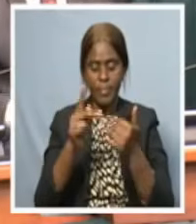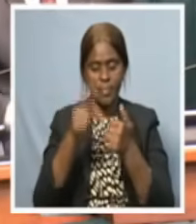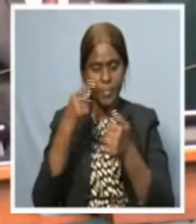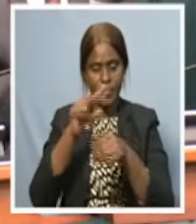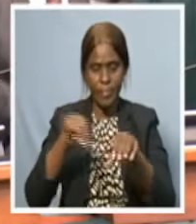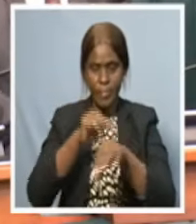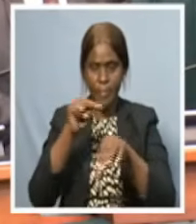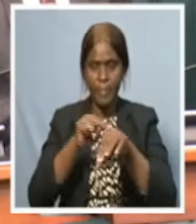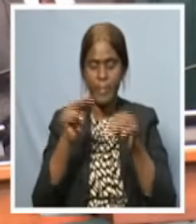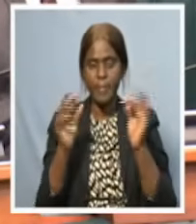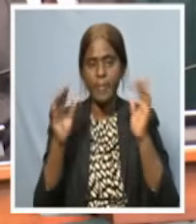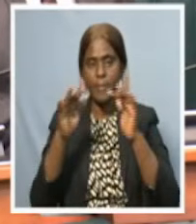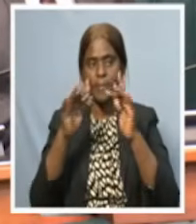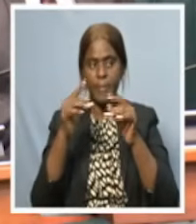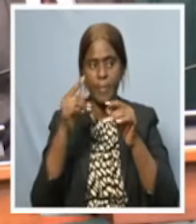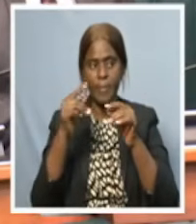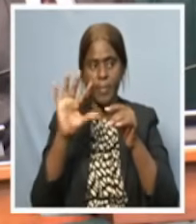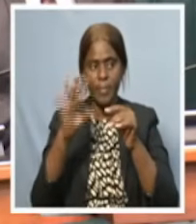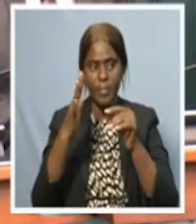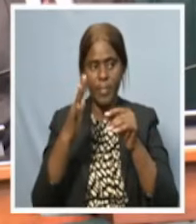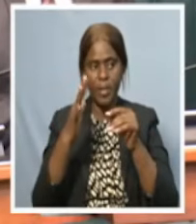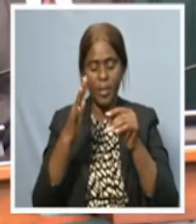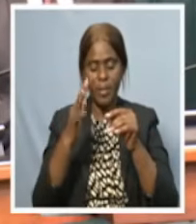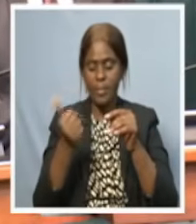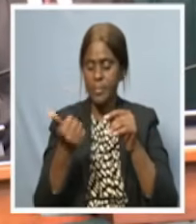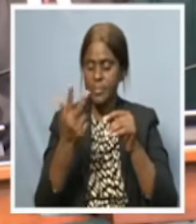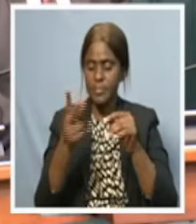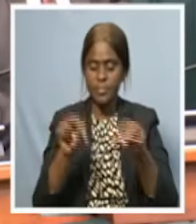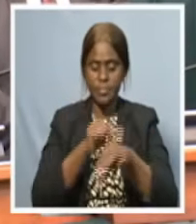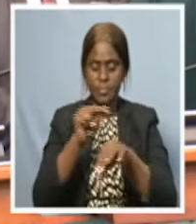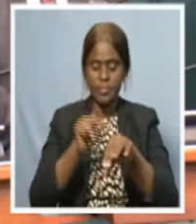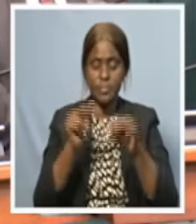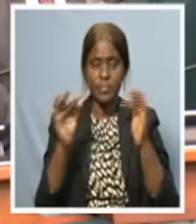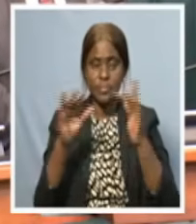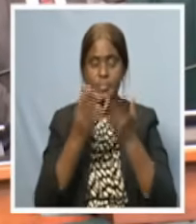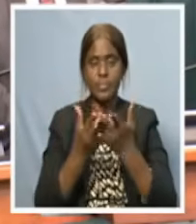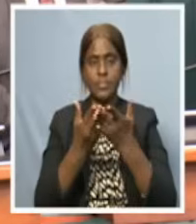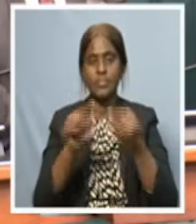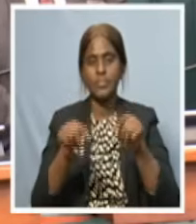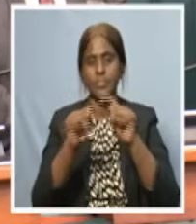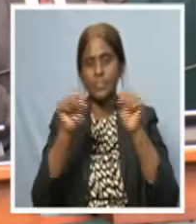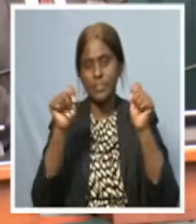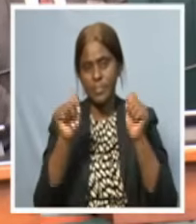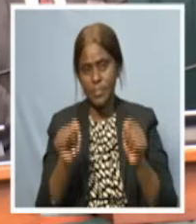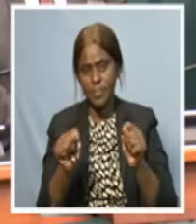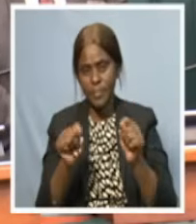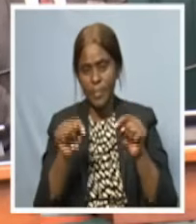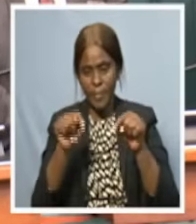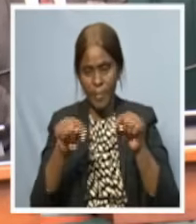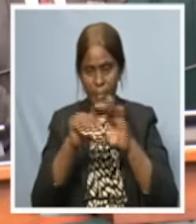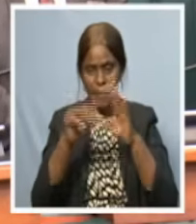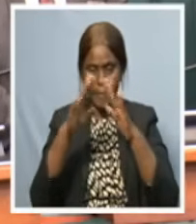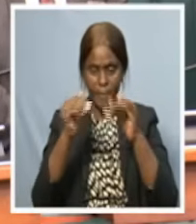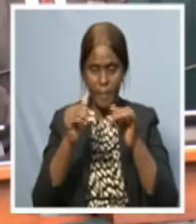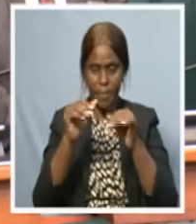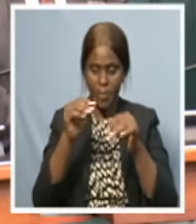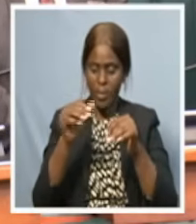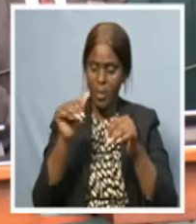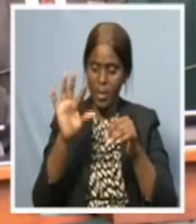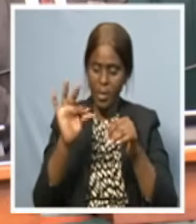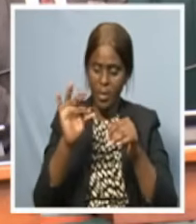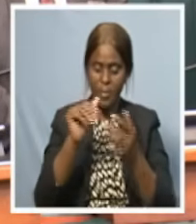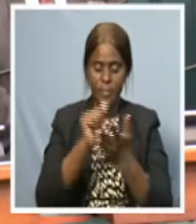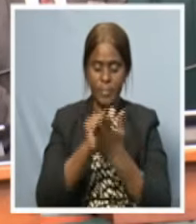of the National Assembly, for the 5th session of the 13th National Assembly laid on the table of the House on